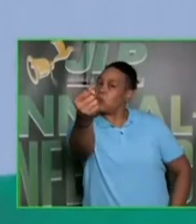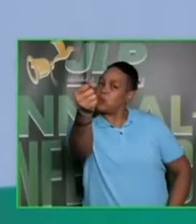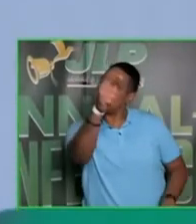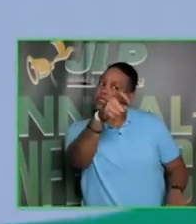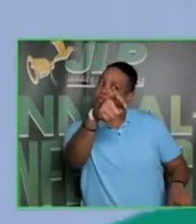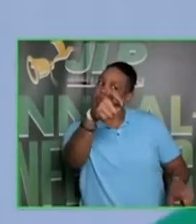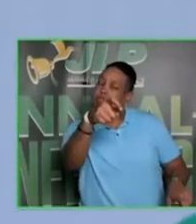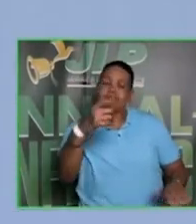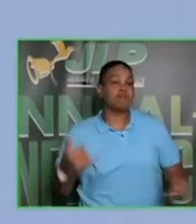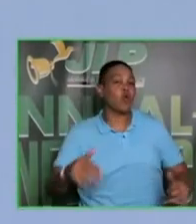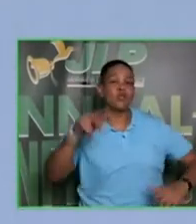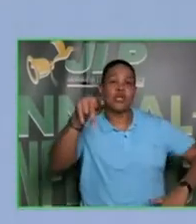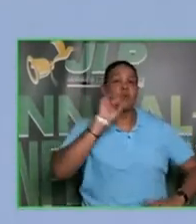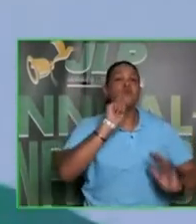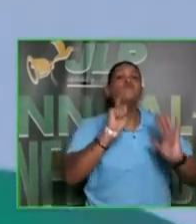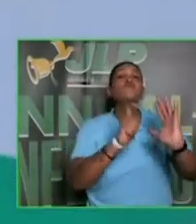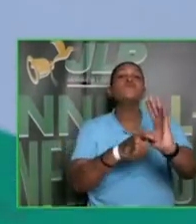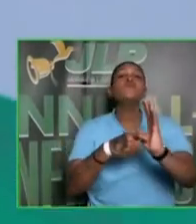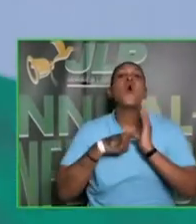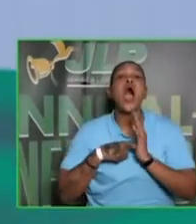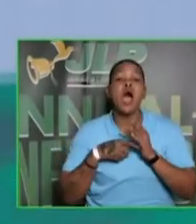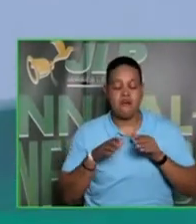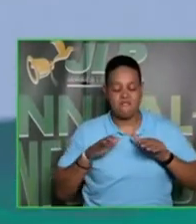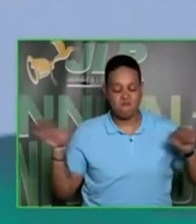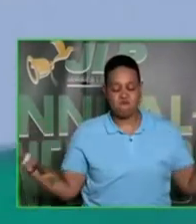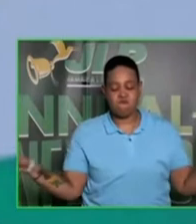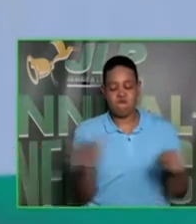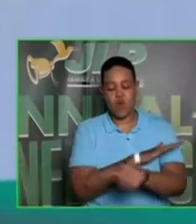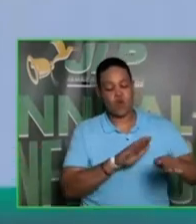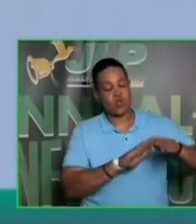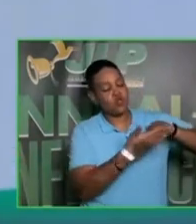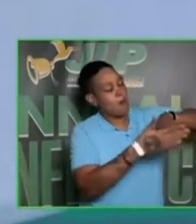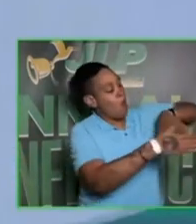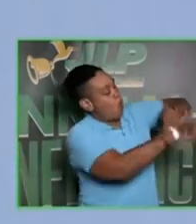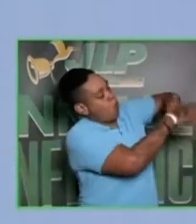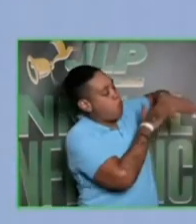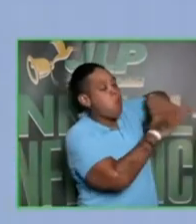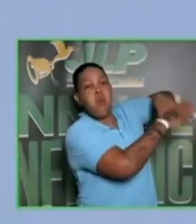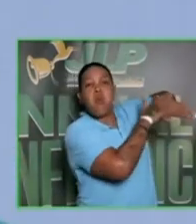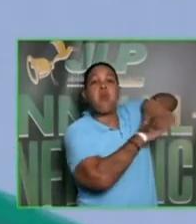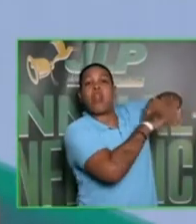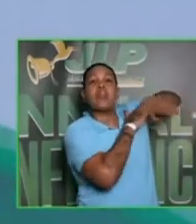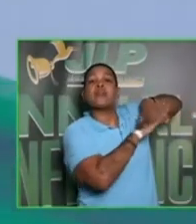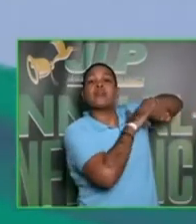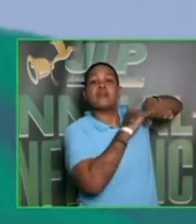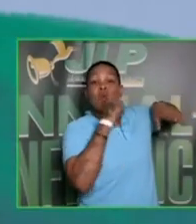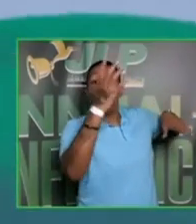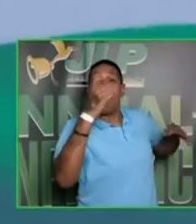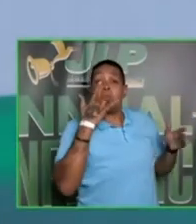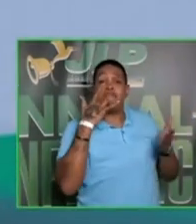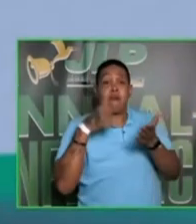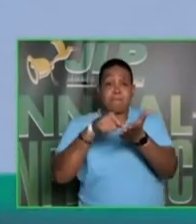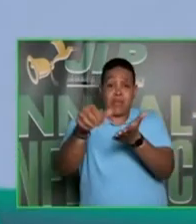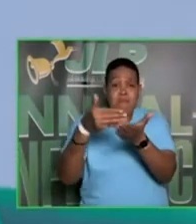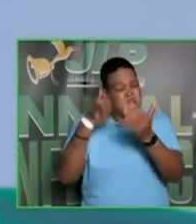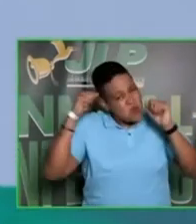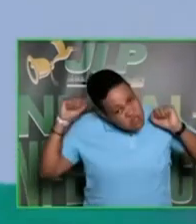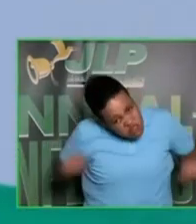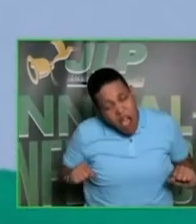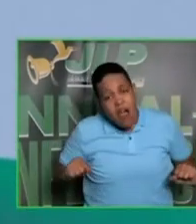the JPS will be required to roll out prepaid meters nationally, particularly in